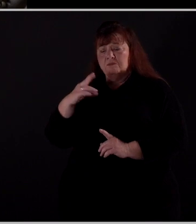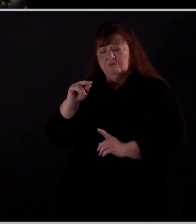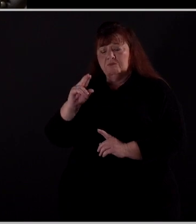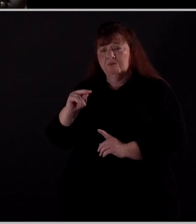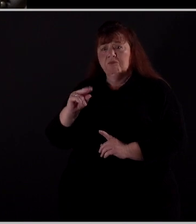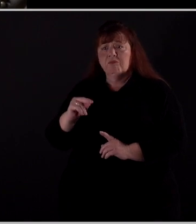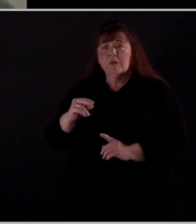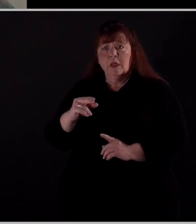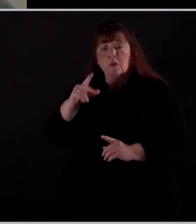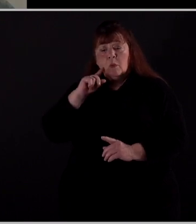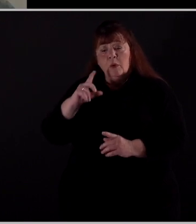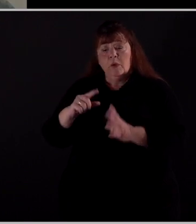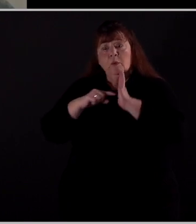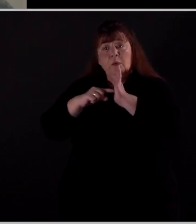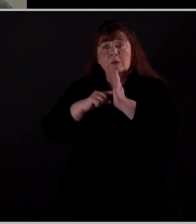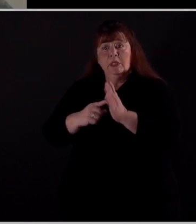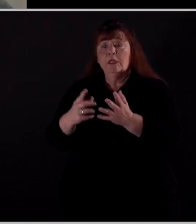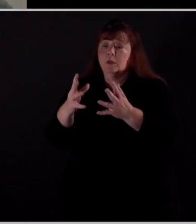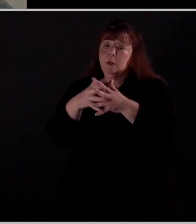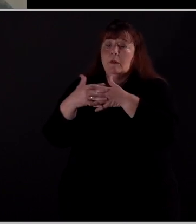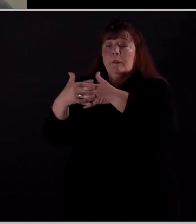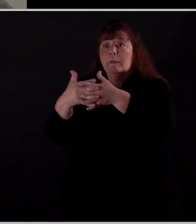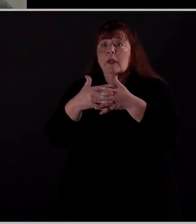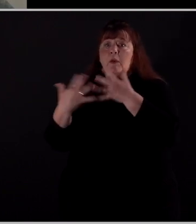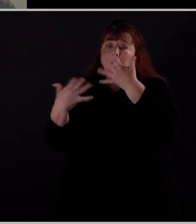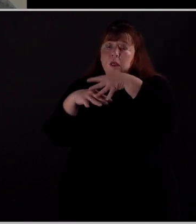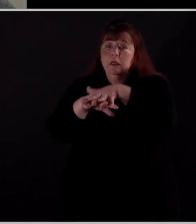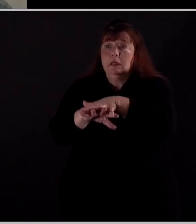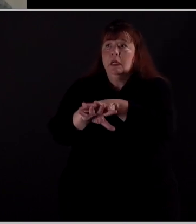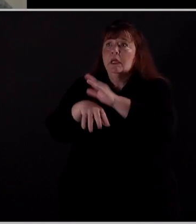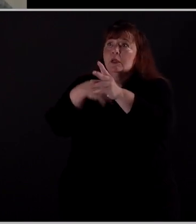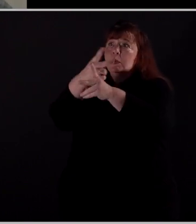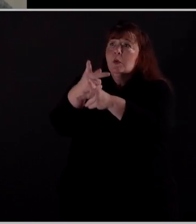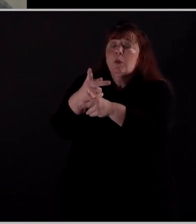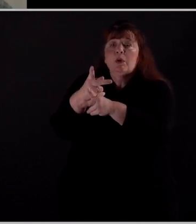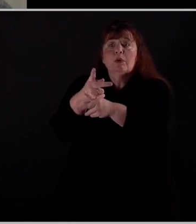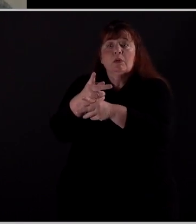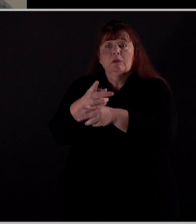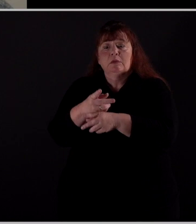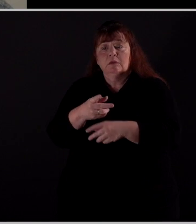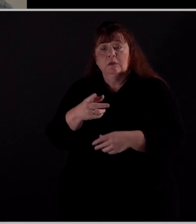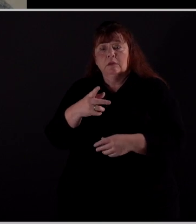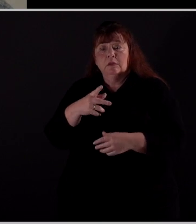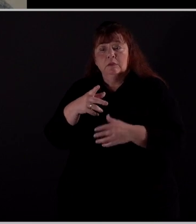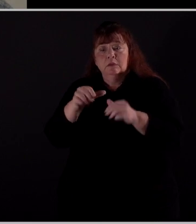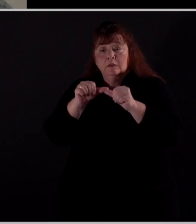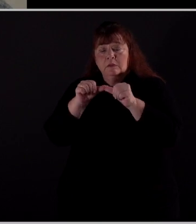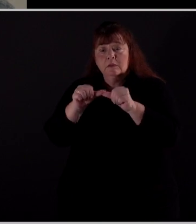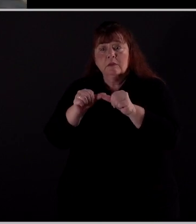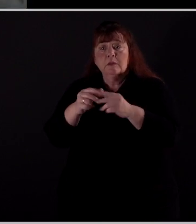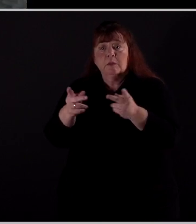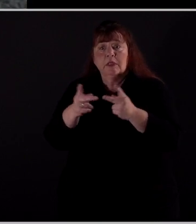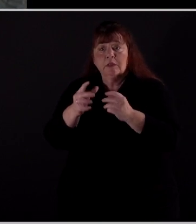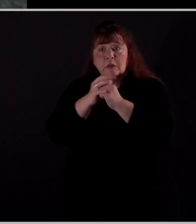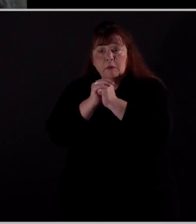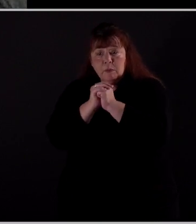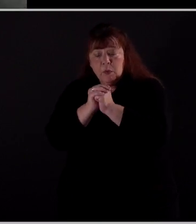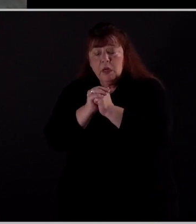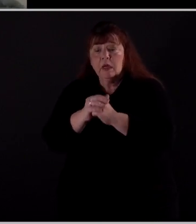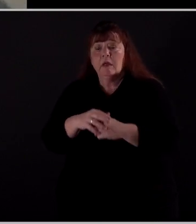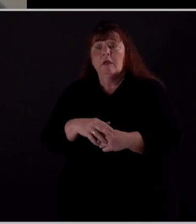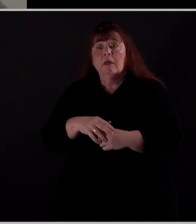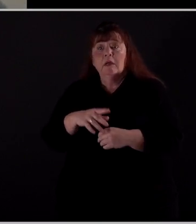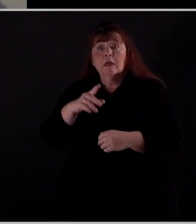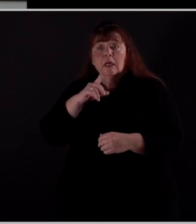and to the world. And so when places of prayer are attacked, you really attack the fabric of that